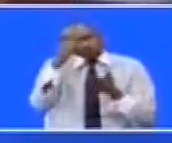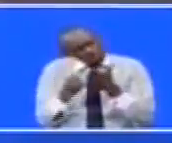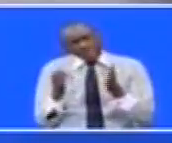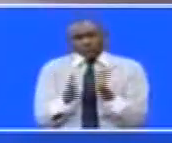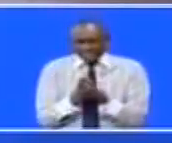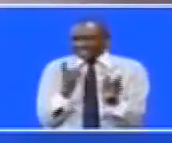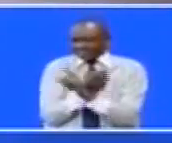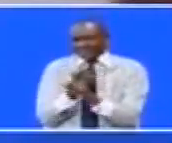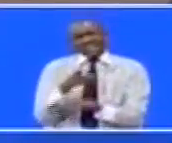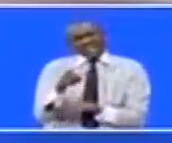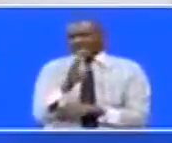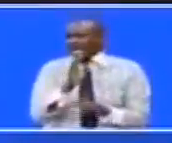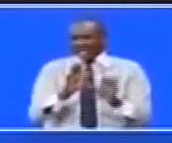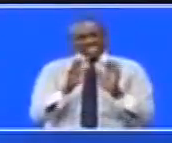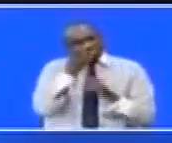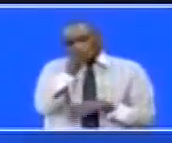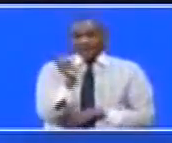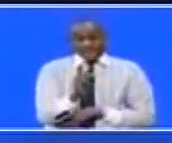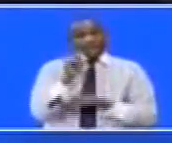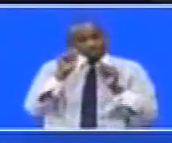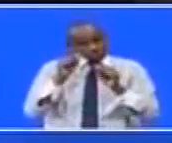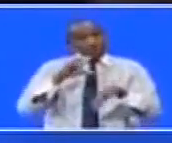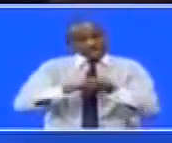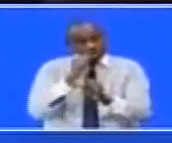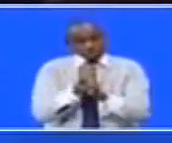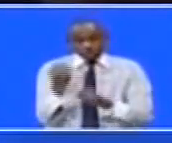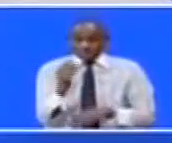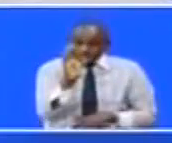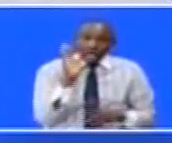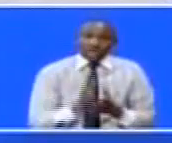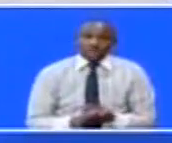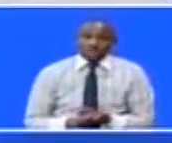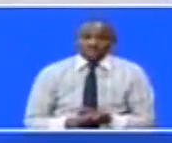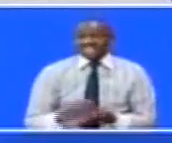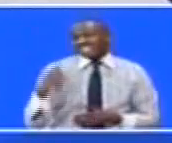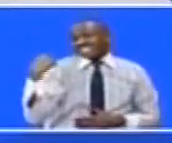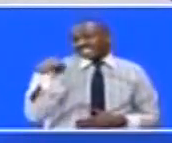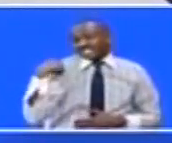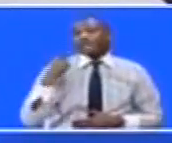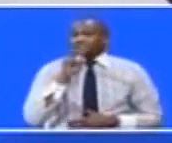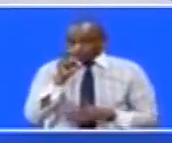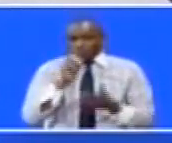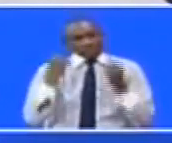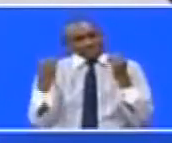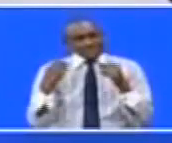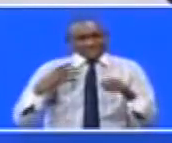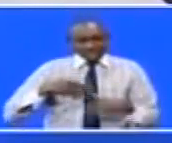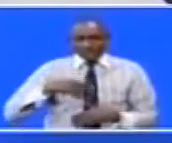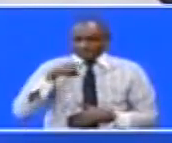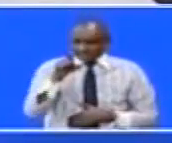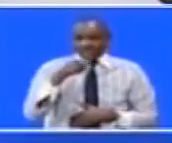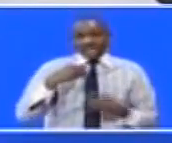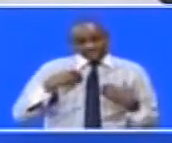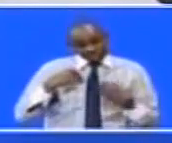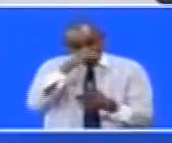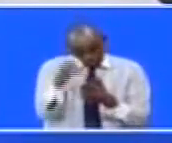other forms of art, as these can form careers for their children. Juzi tumeona watu wengi sana. Watu wengi sana ambao